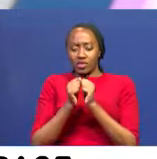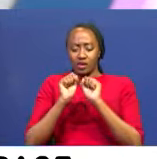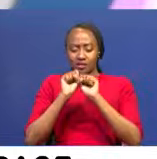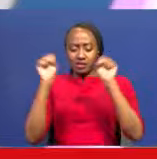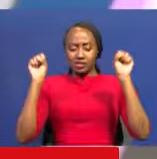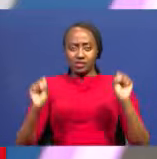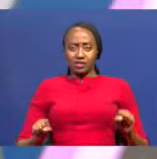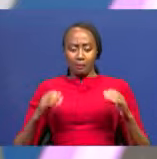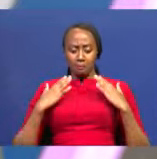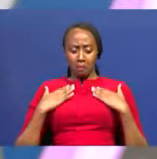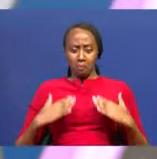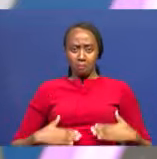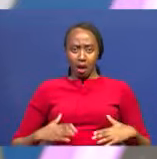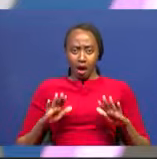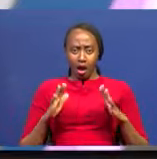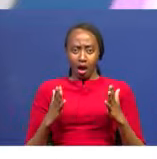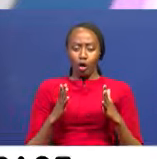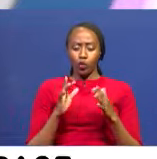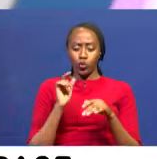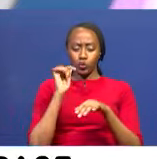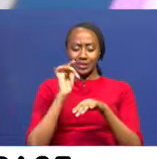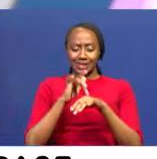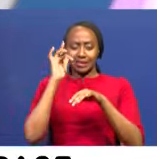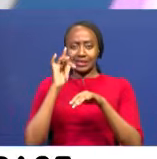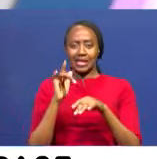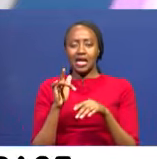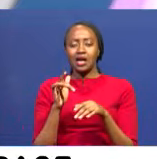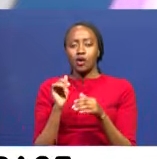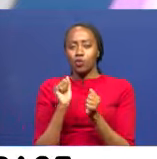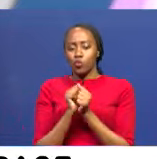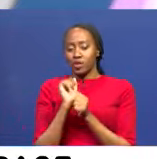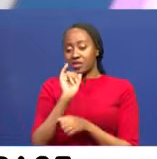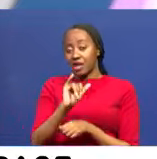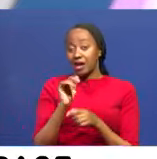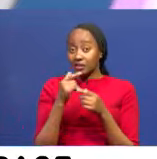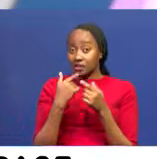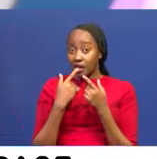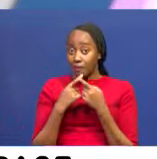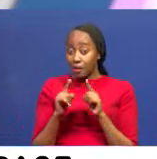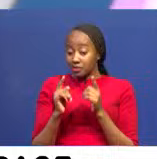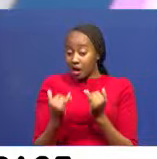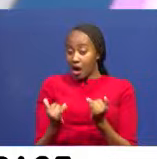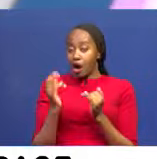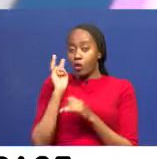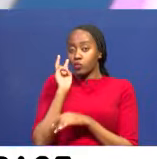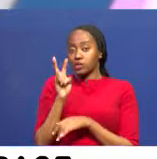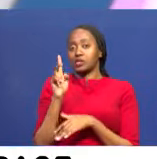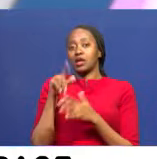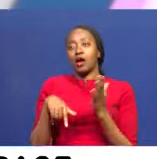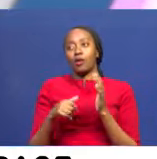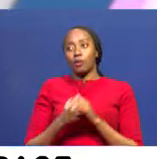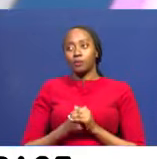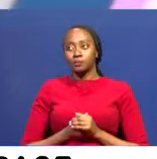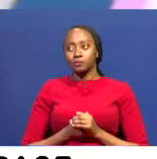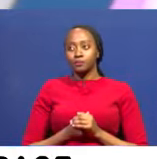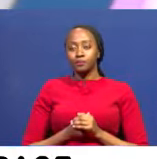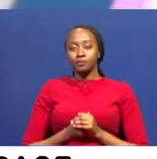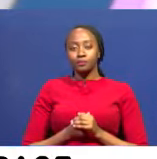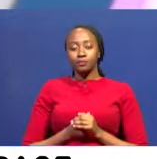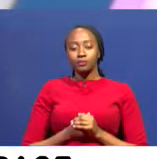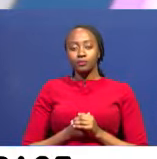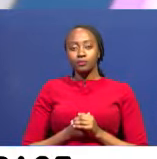how do you test it in terms of that. So we are now looking at areas of how do we incorporate